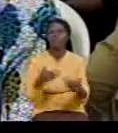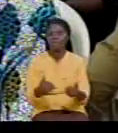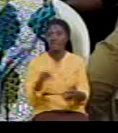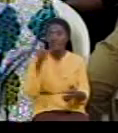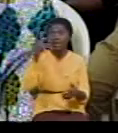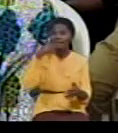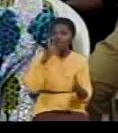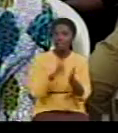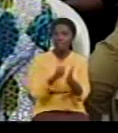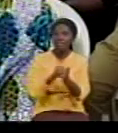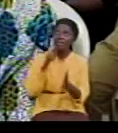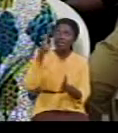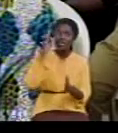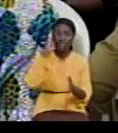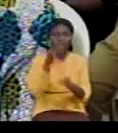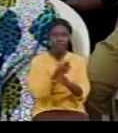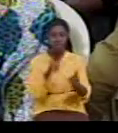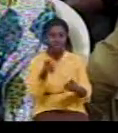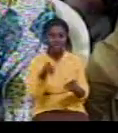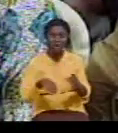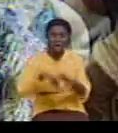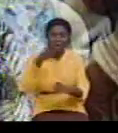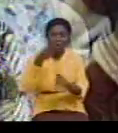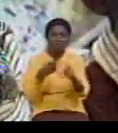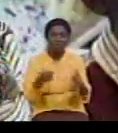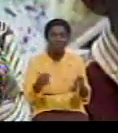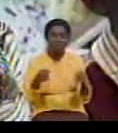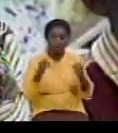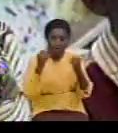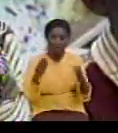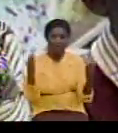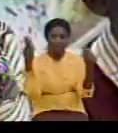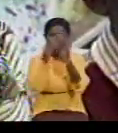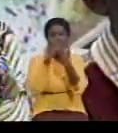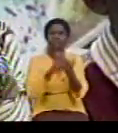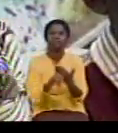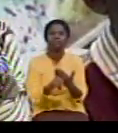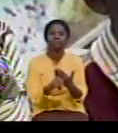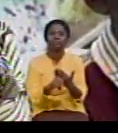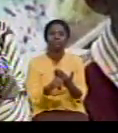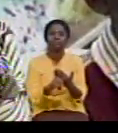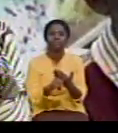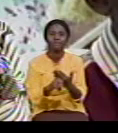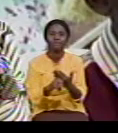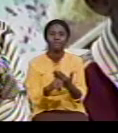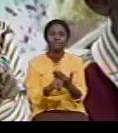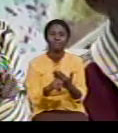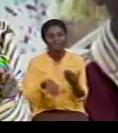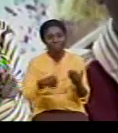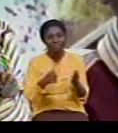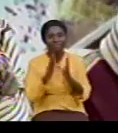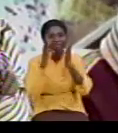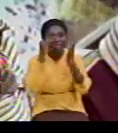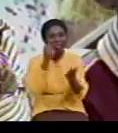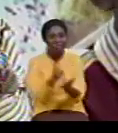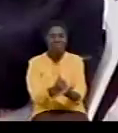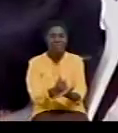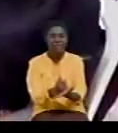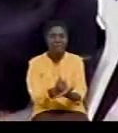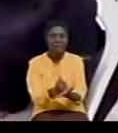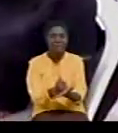will deliver you from the power of darkness. Give me another good amen. Amen.